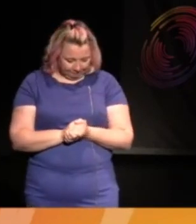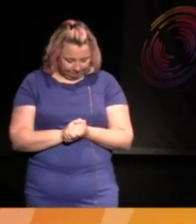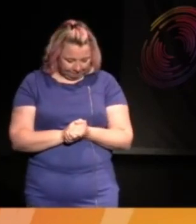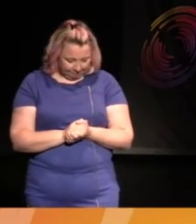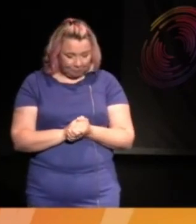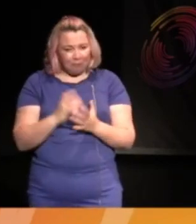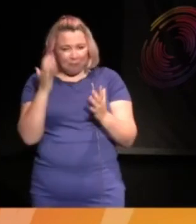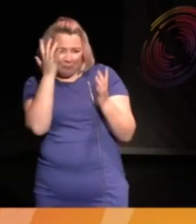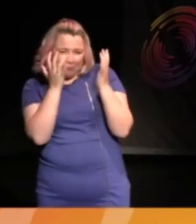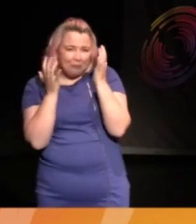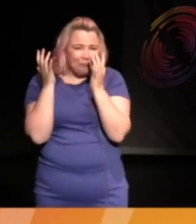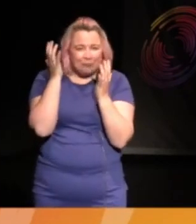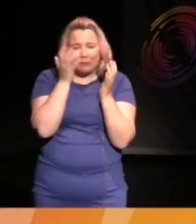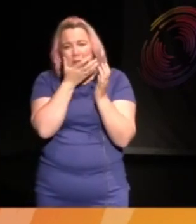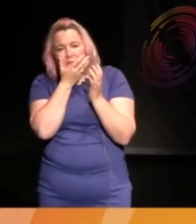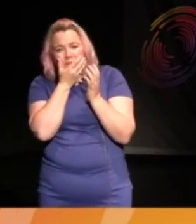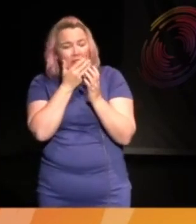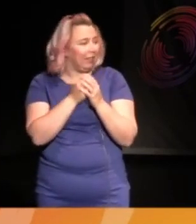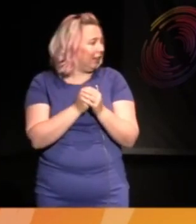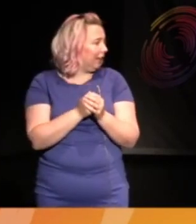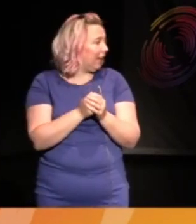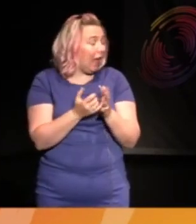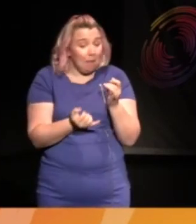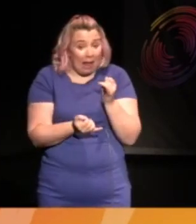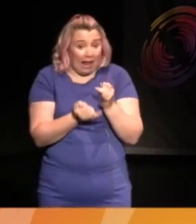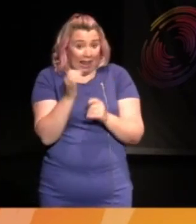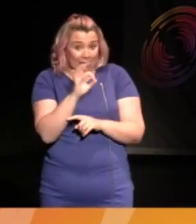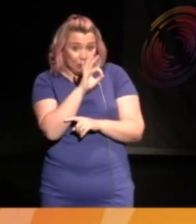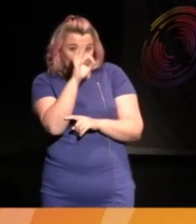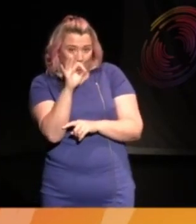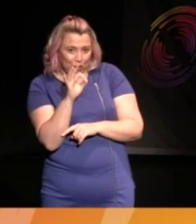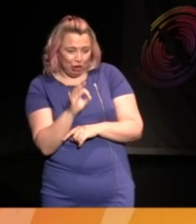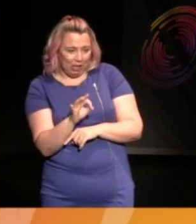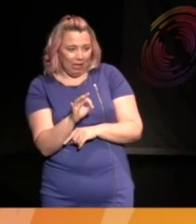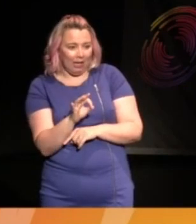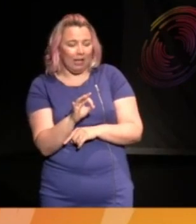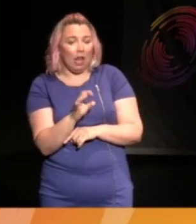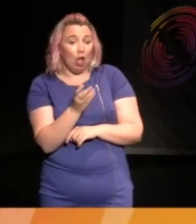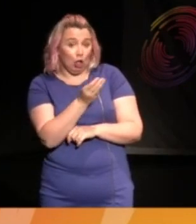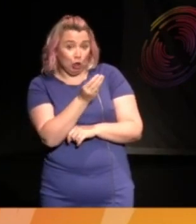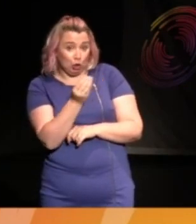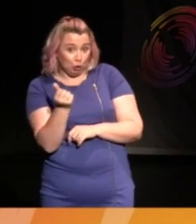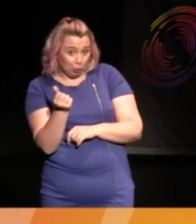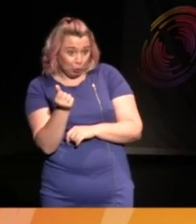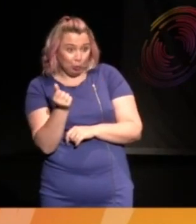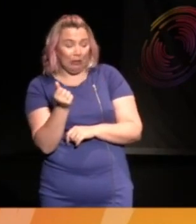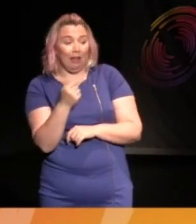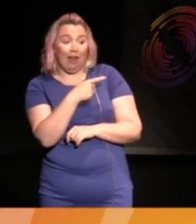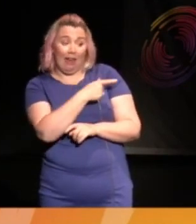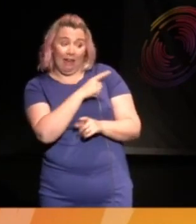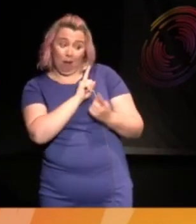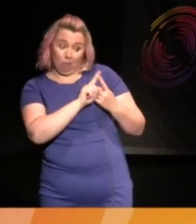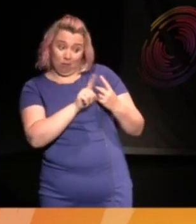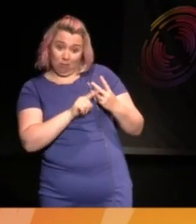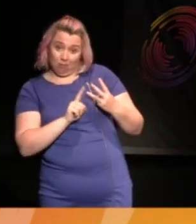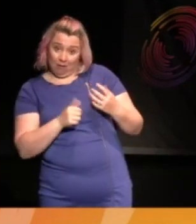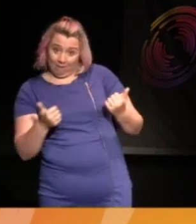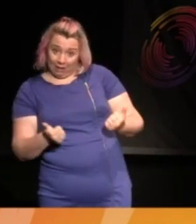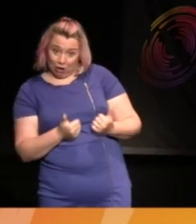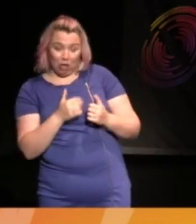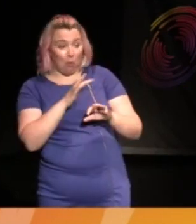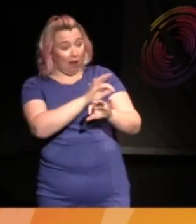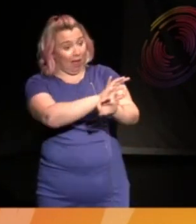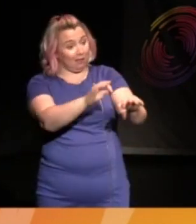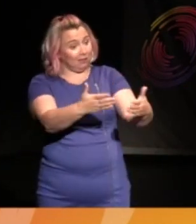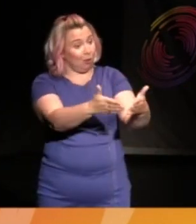While you're thinking, that's my last question for the panel. In a moment, we'll get the lights up and there's questions from the audience. We'll